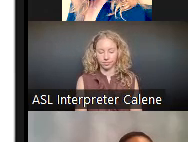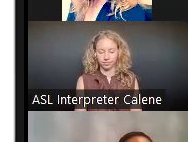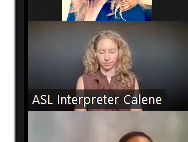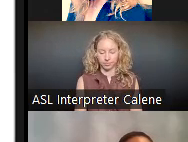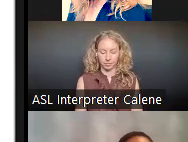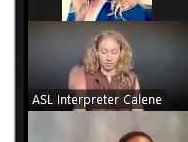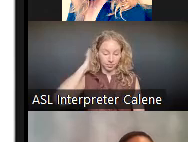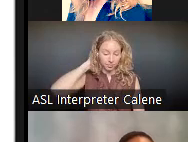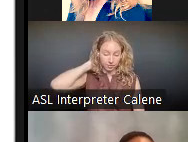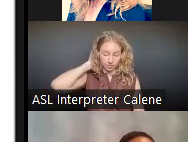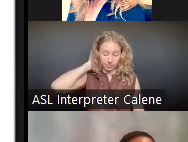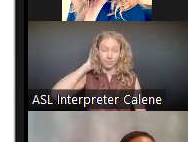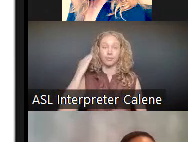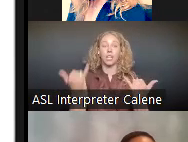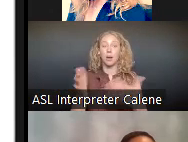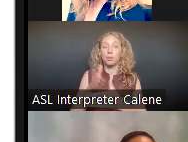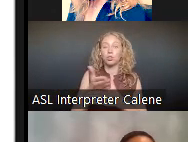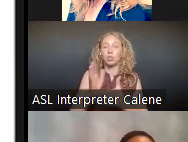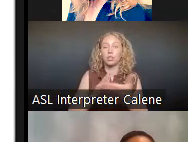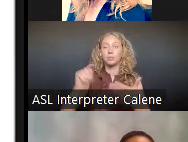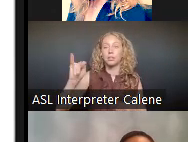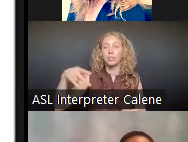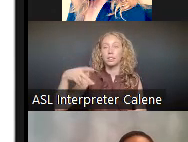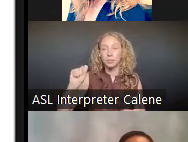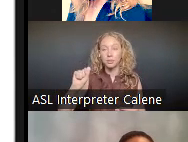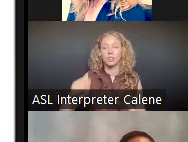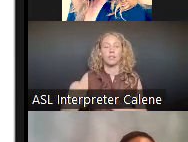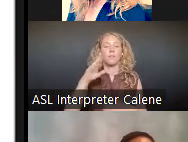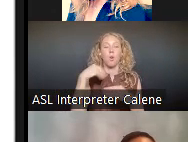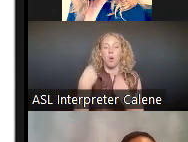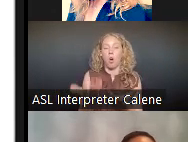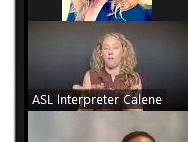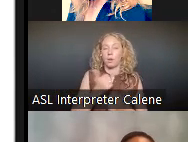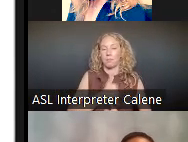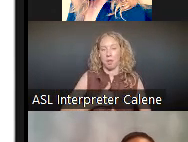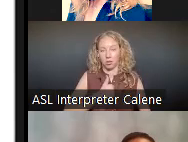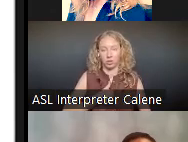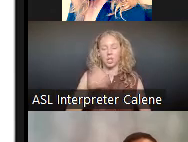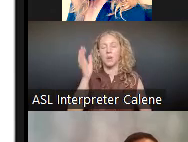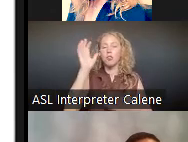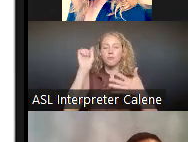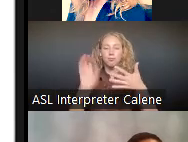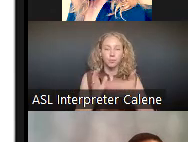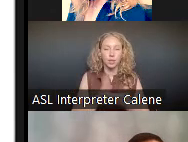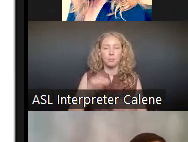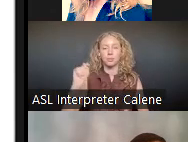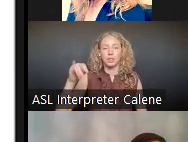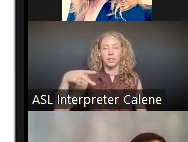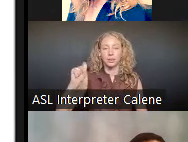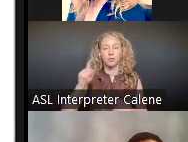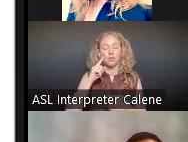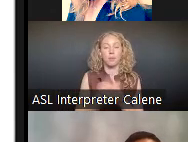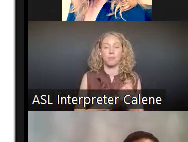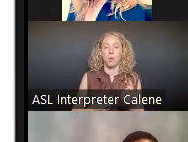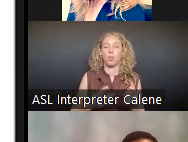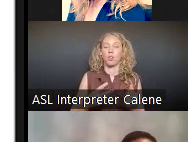So now I want to share some tips for offering an apology. And I will give you some tips from both an advocate and